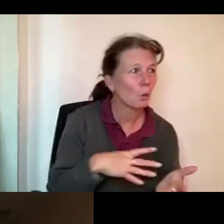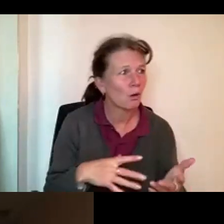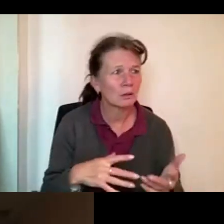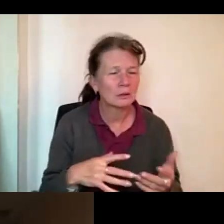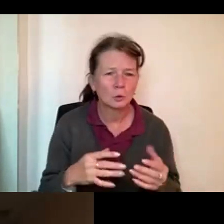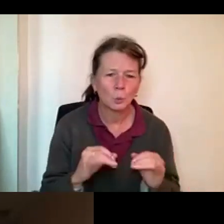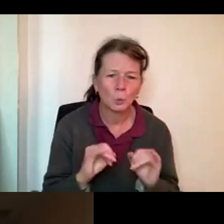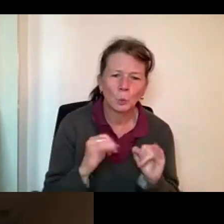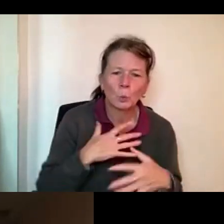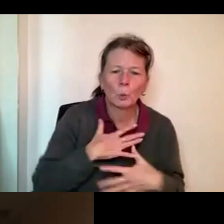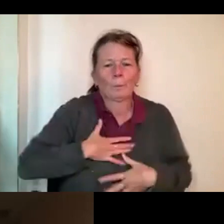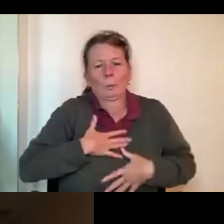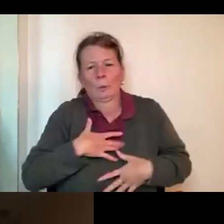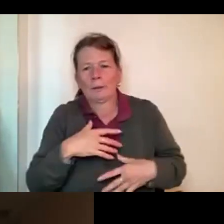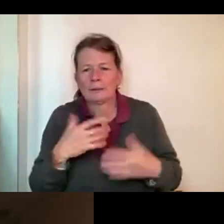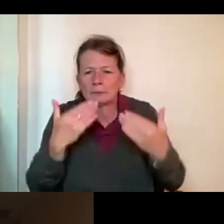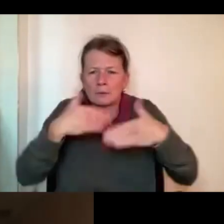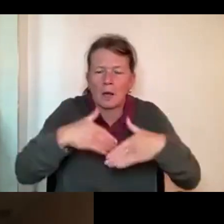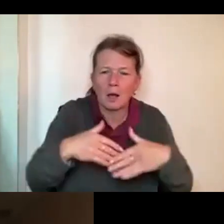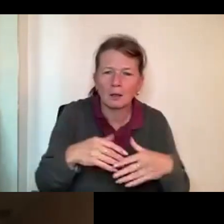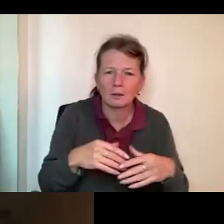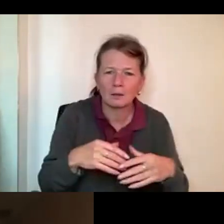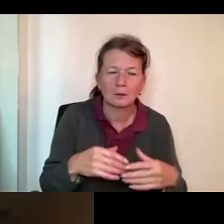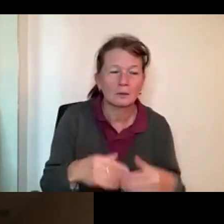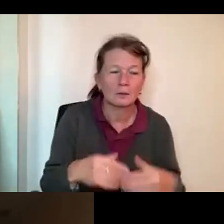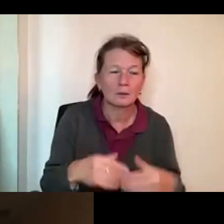dark? We don't know.